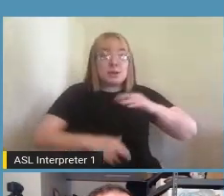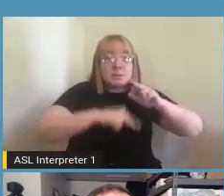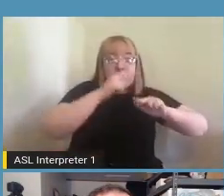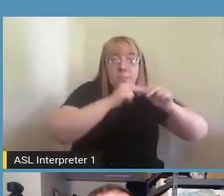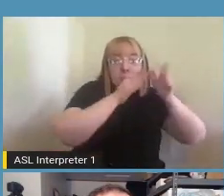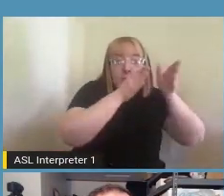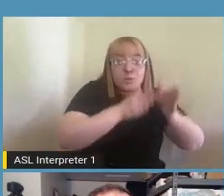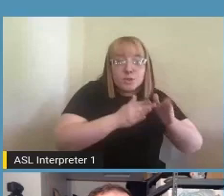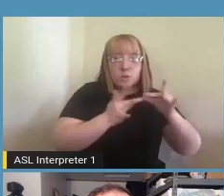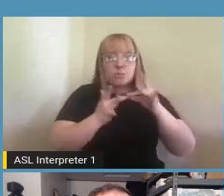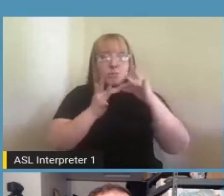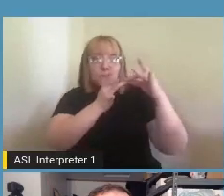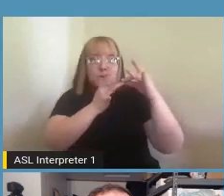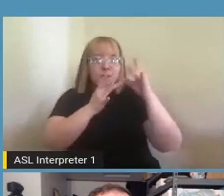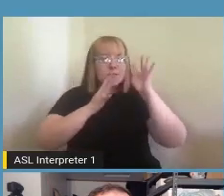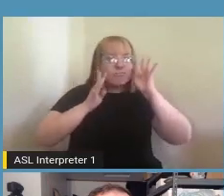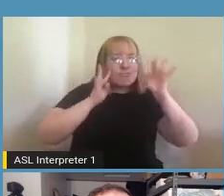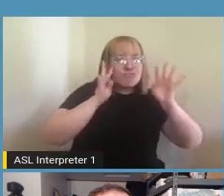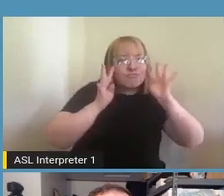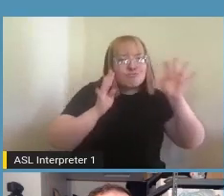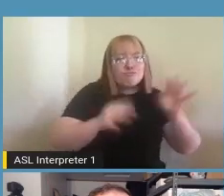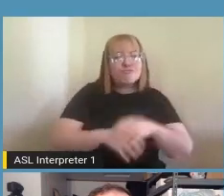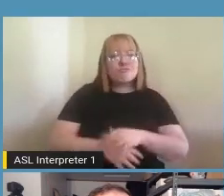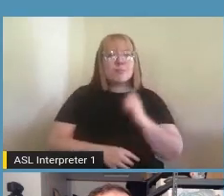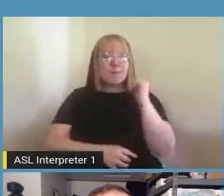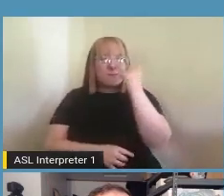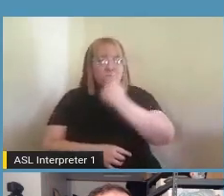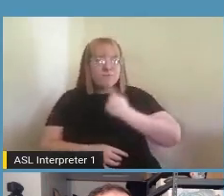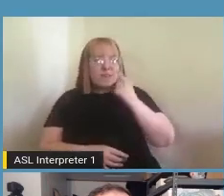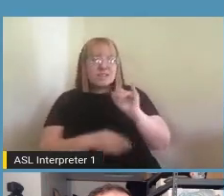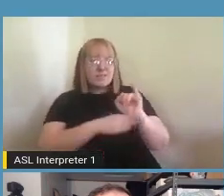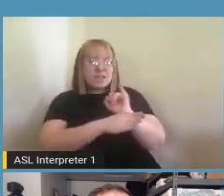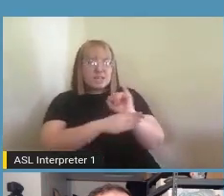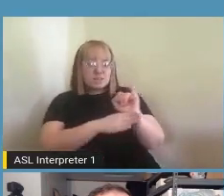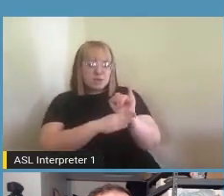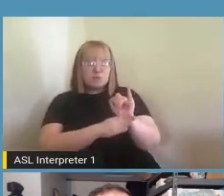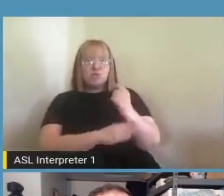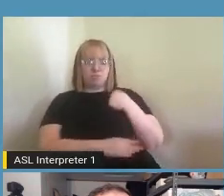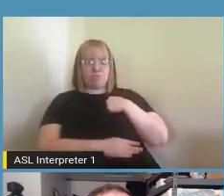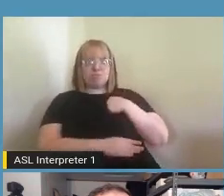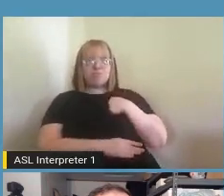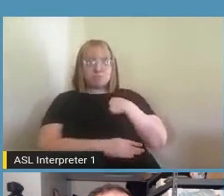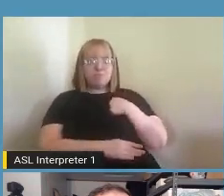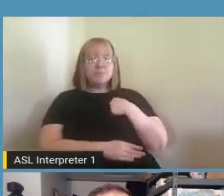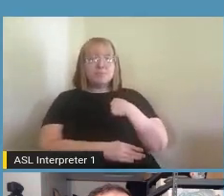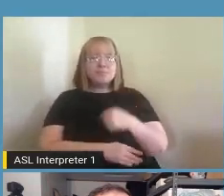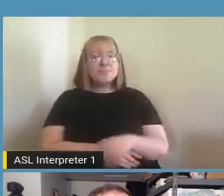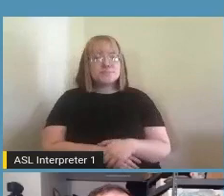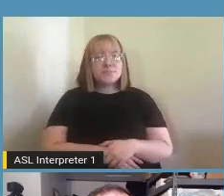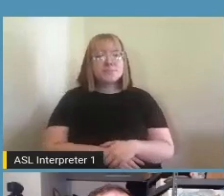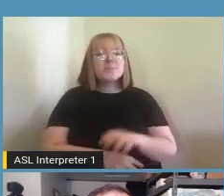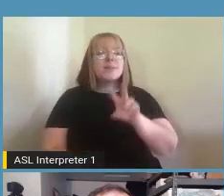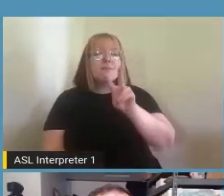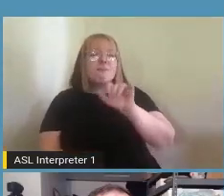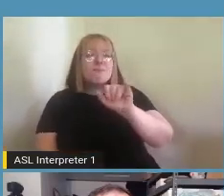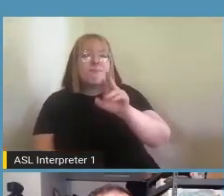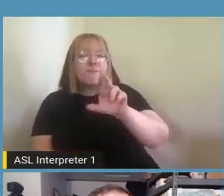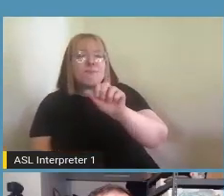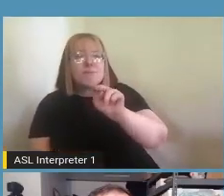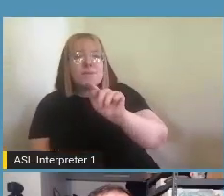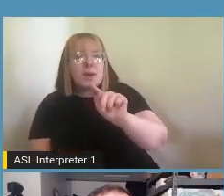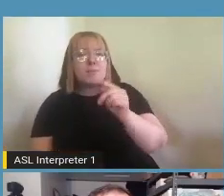Unique, creative. The face of an institution. Here to make the place look good. Vibrant. Growing and